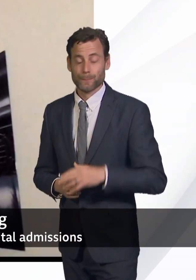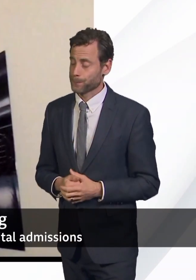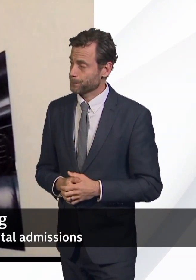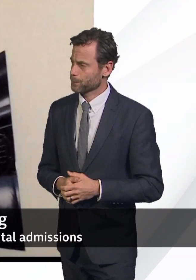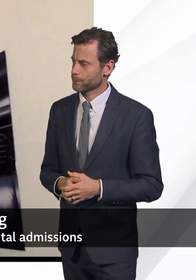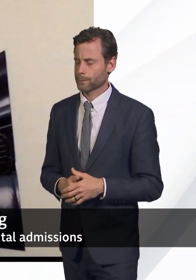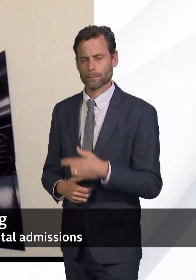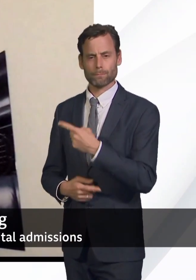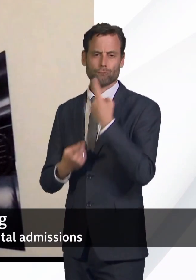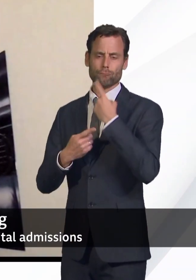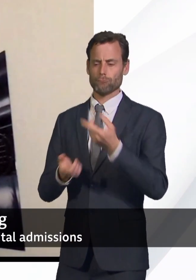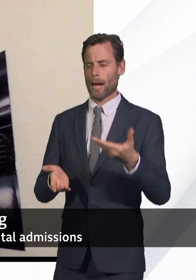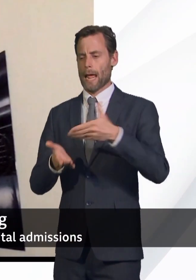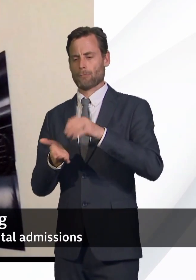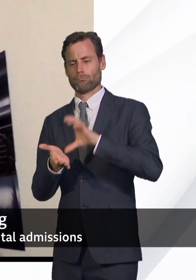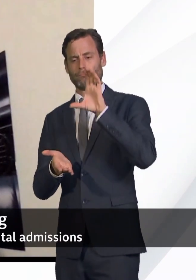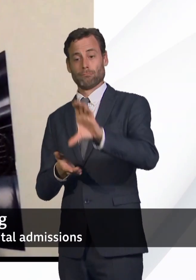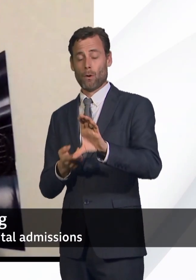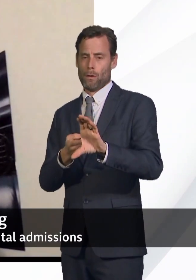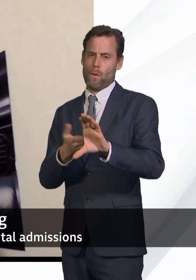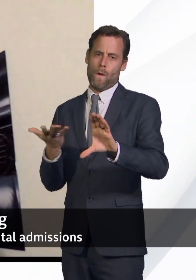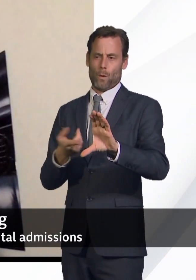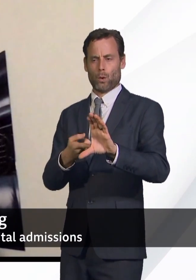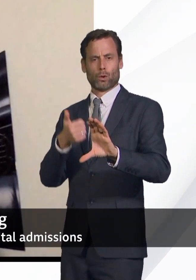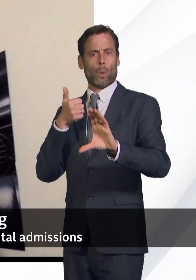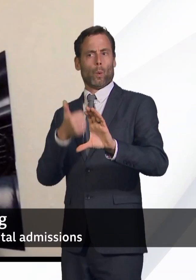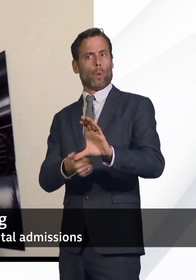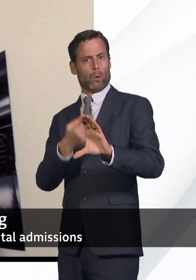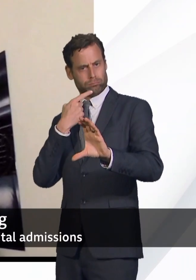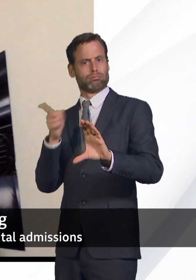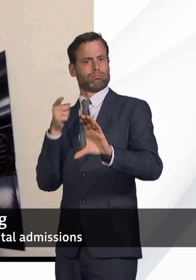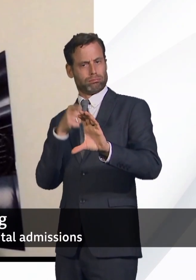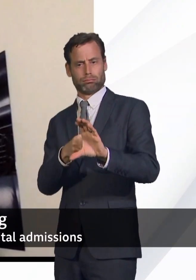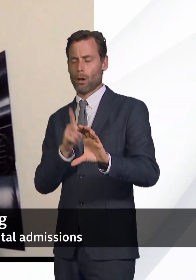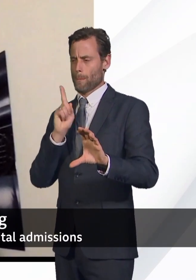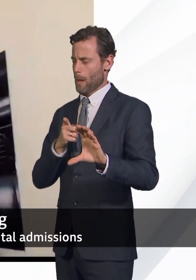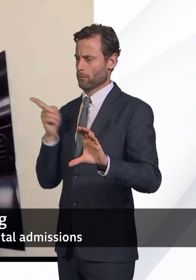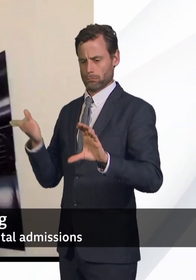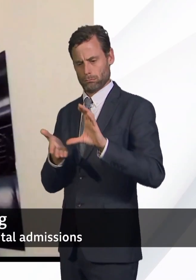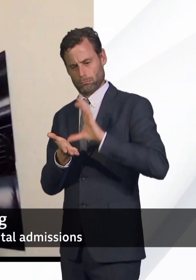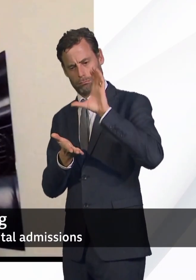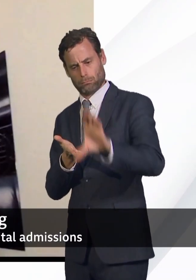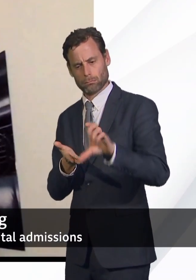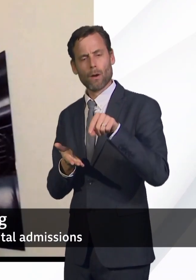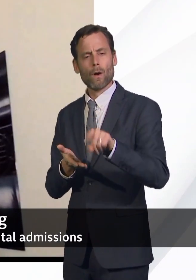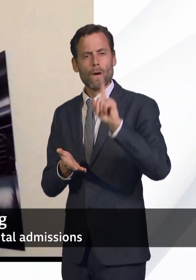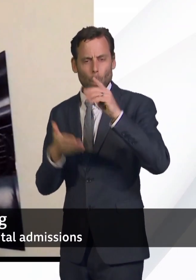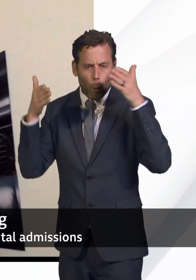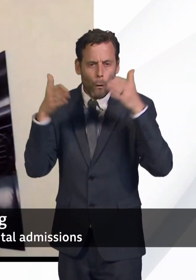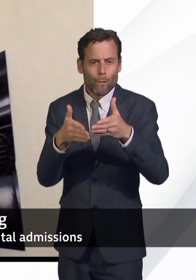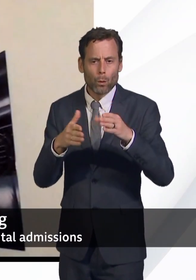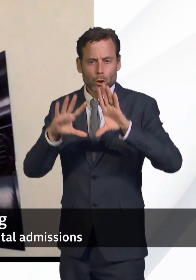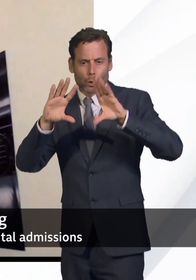money for care homes is, of course, welcome money, but the funding you've announced today, as you outlined, is specifically for infection